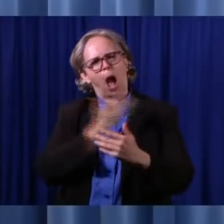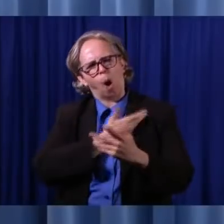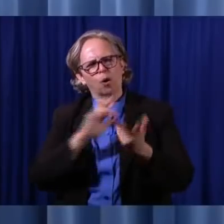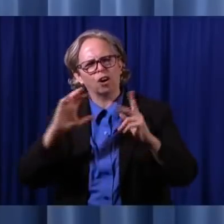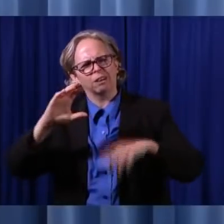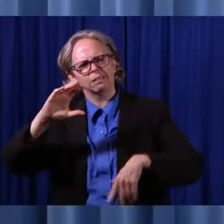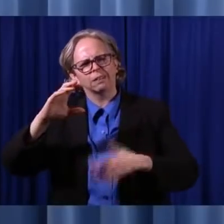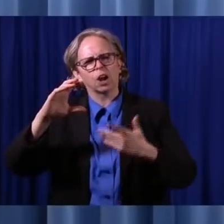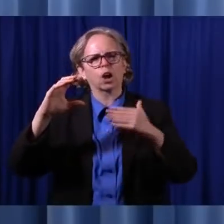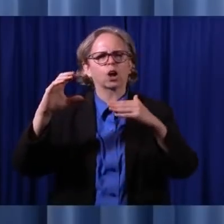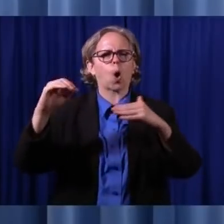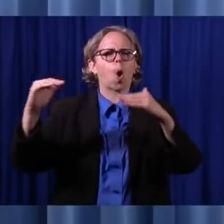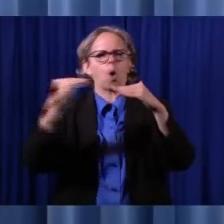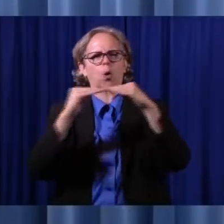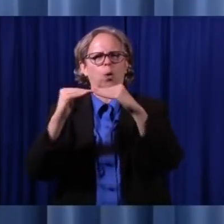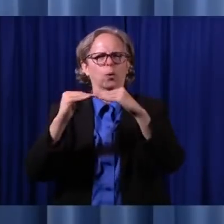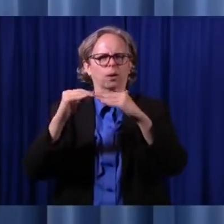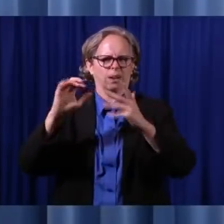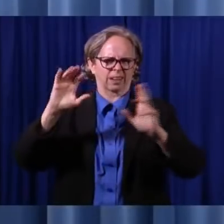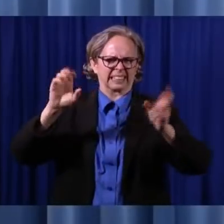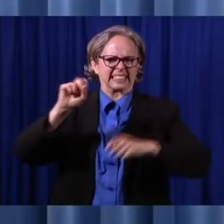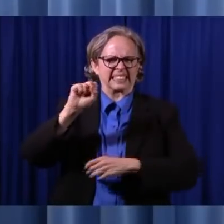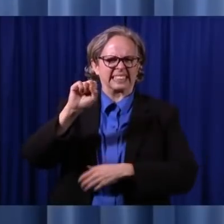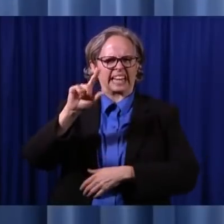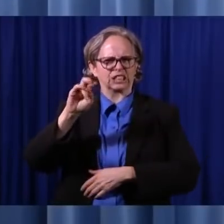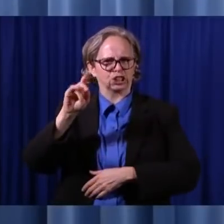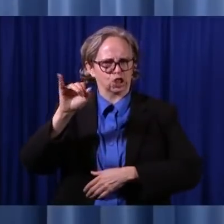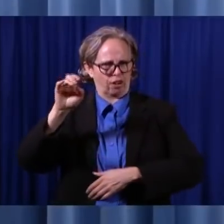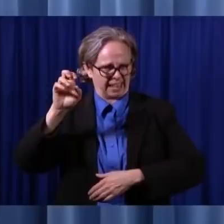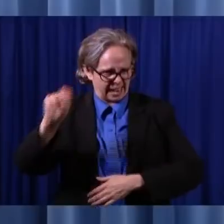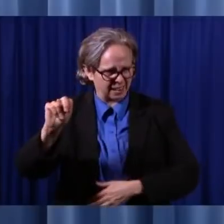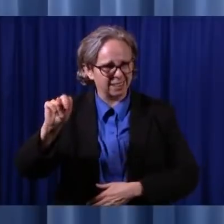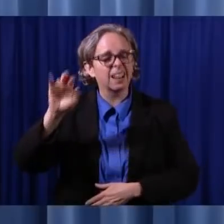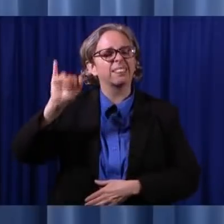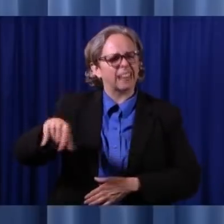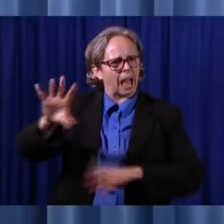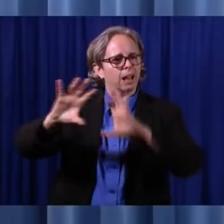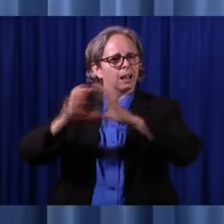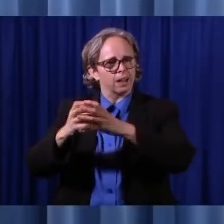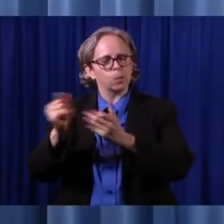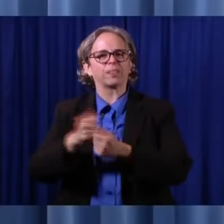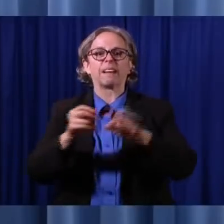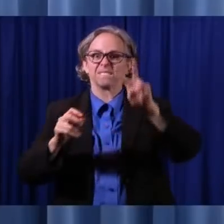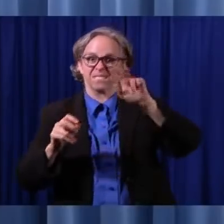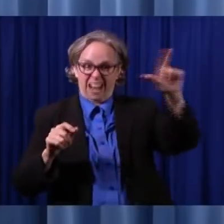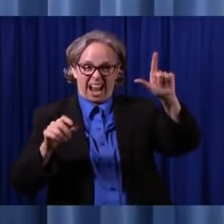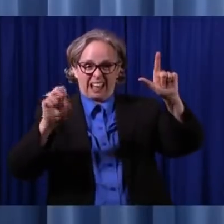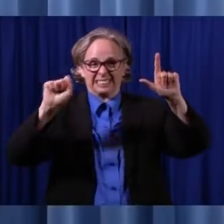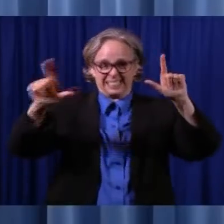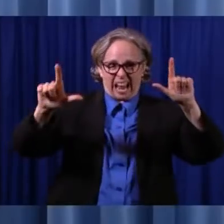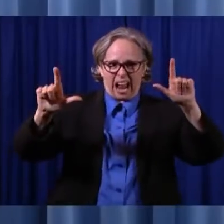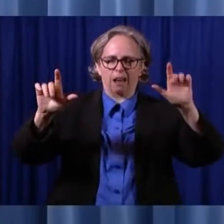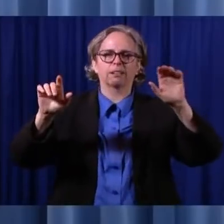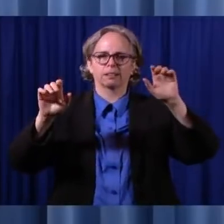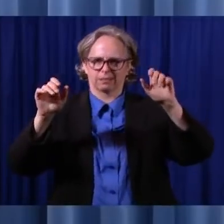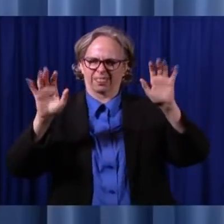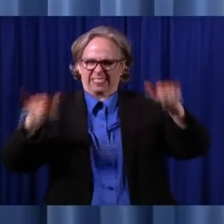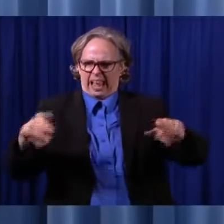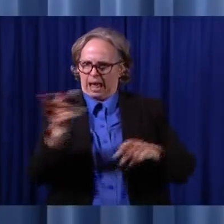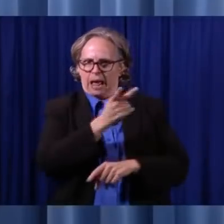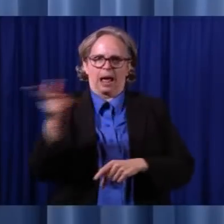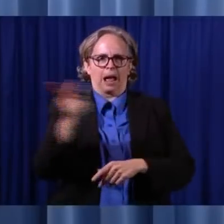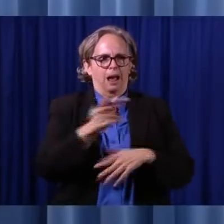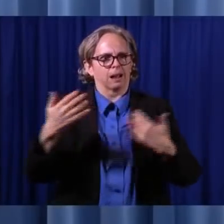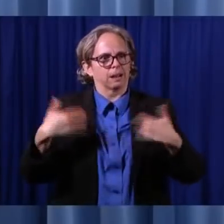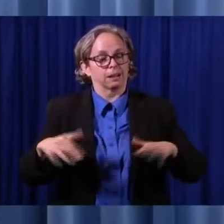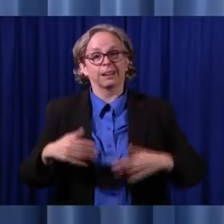School, along with valedictorian Logan Brenneman. And finally, we can congratulate our family